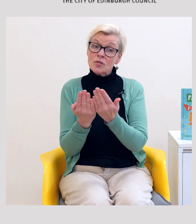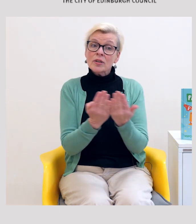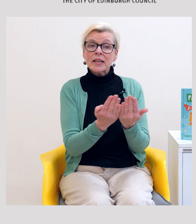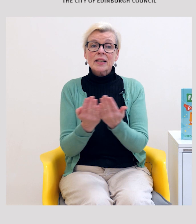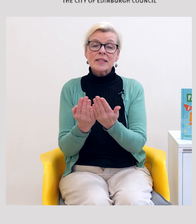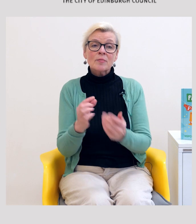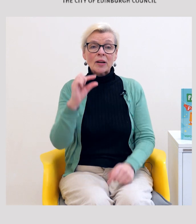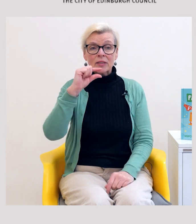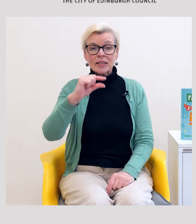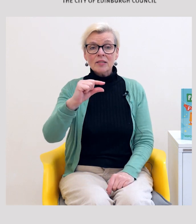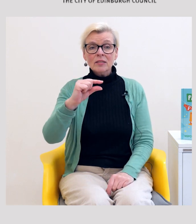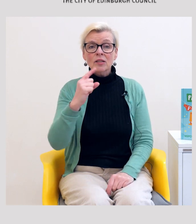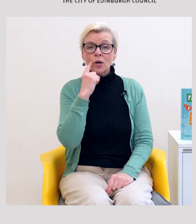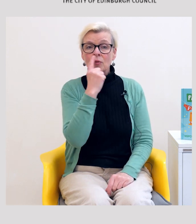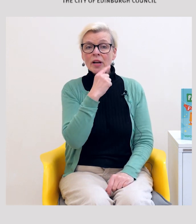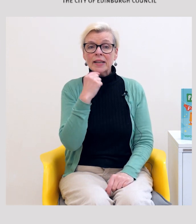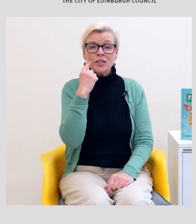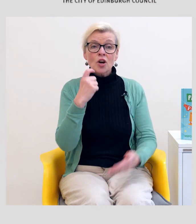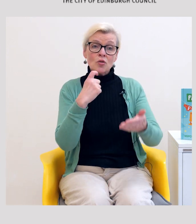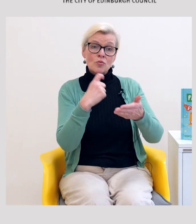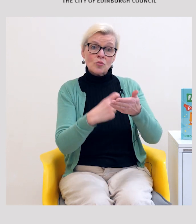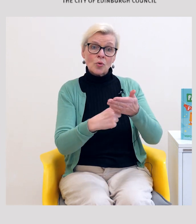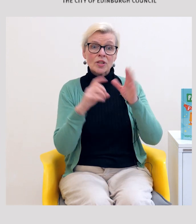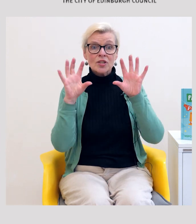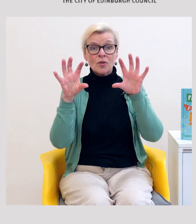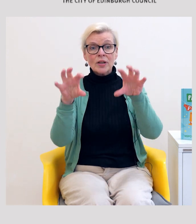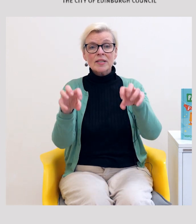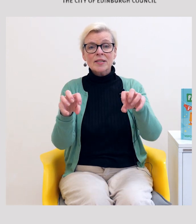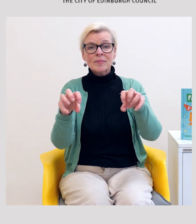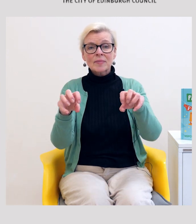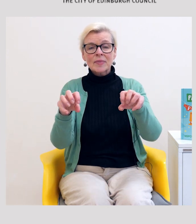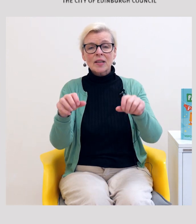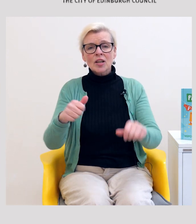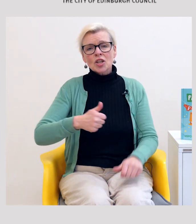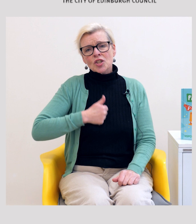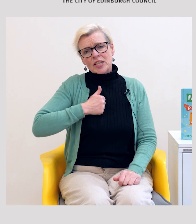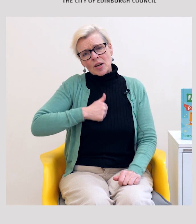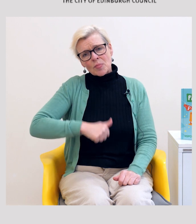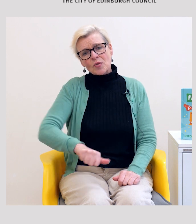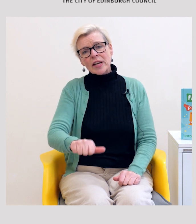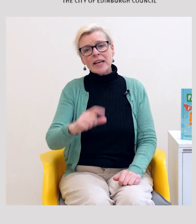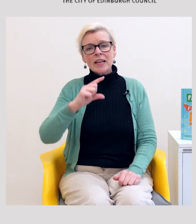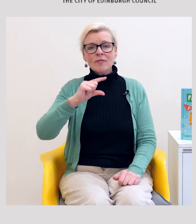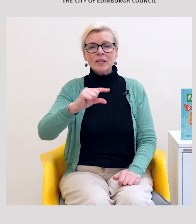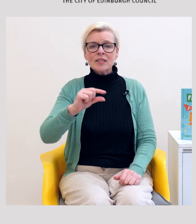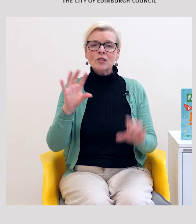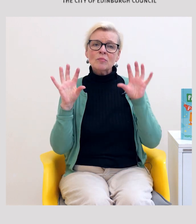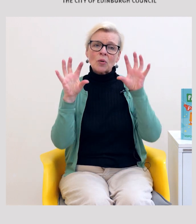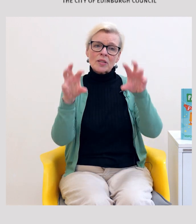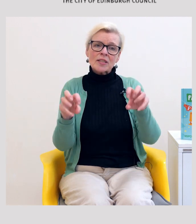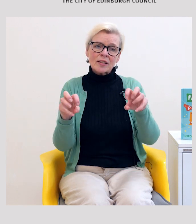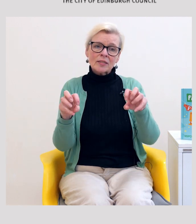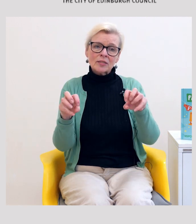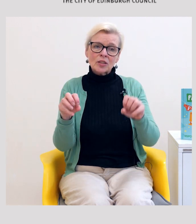the story is about little red Rorosaurus. She's a brave